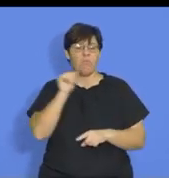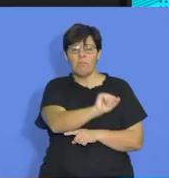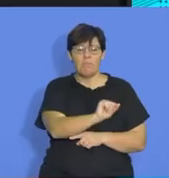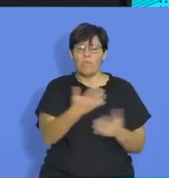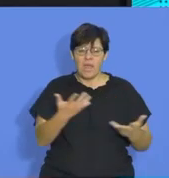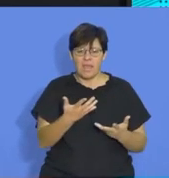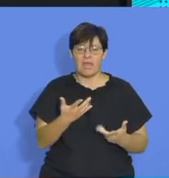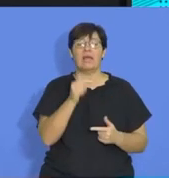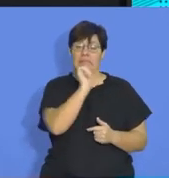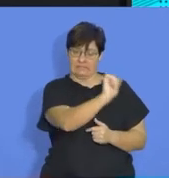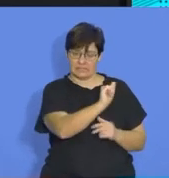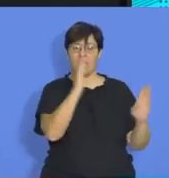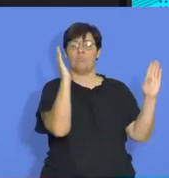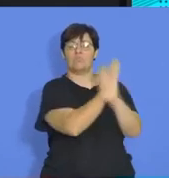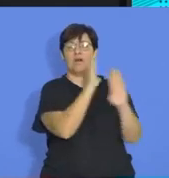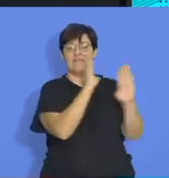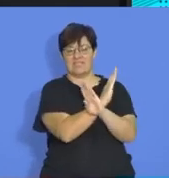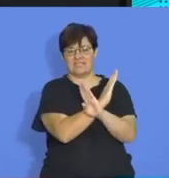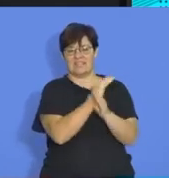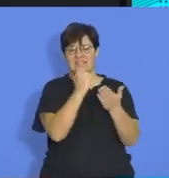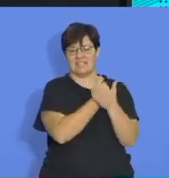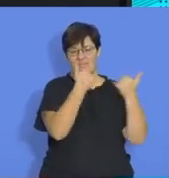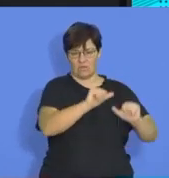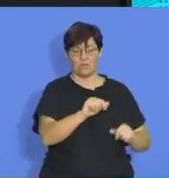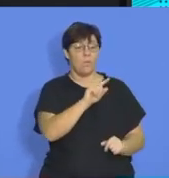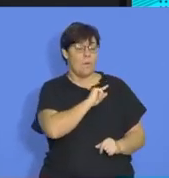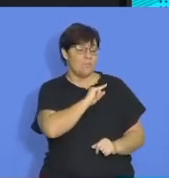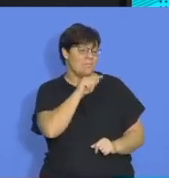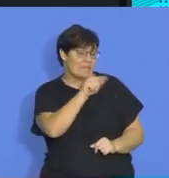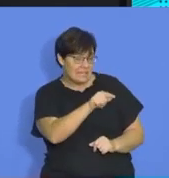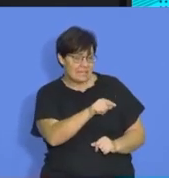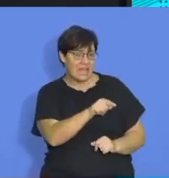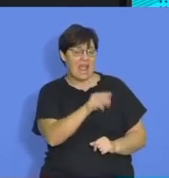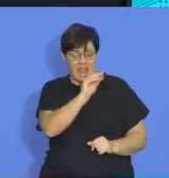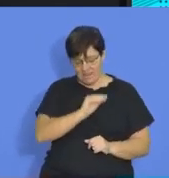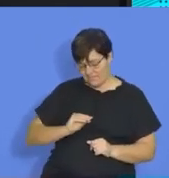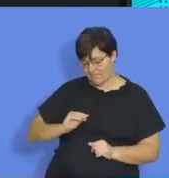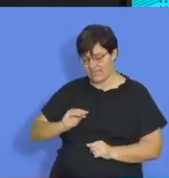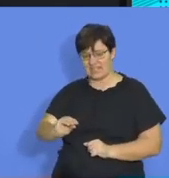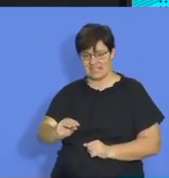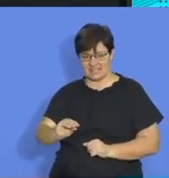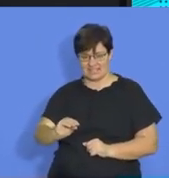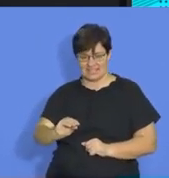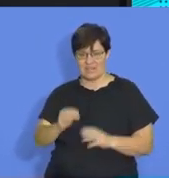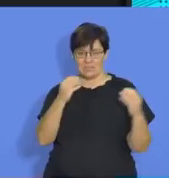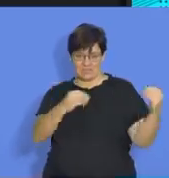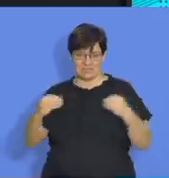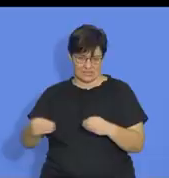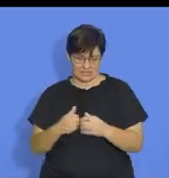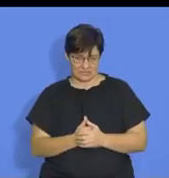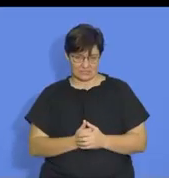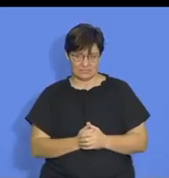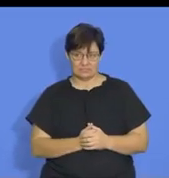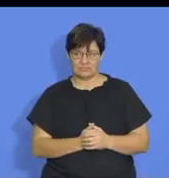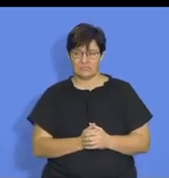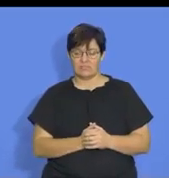account. So obviously he is investing additional capital into the partnership, into the business.